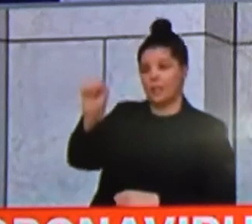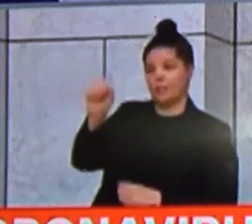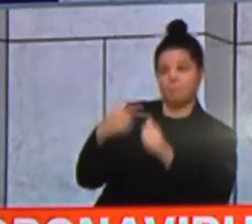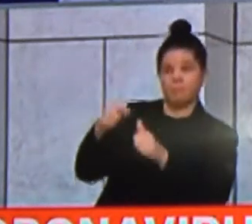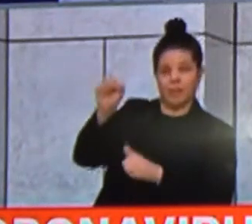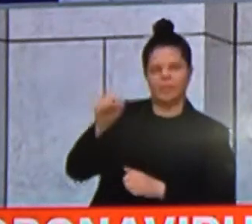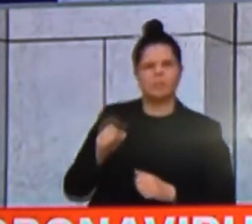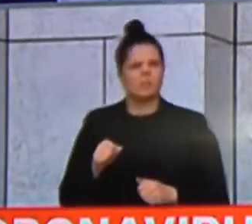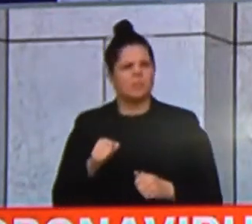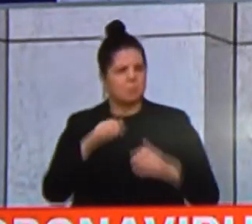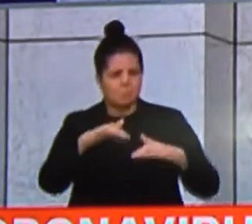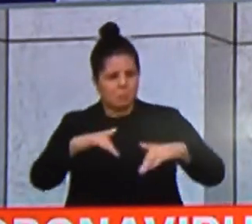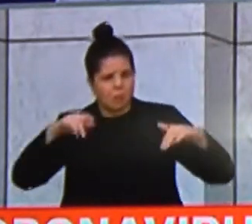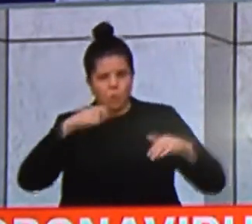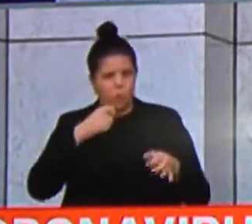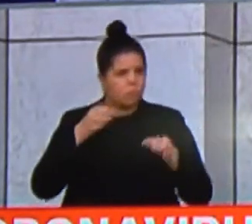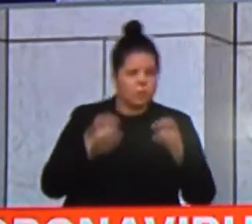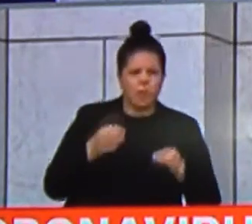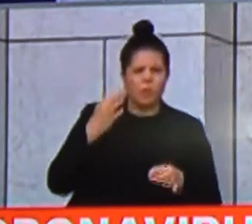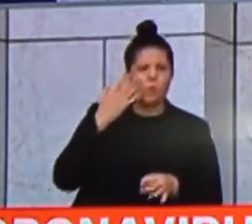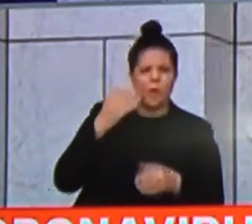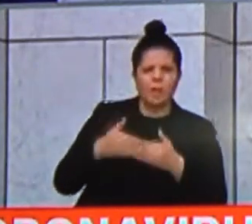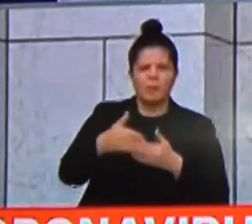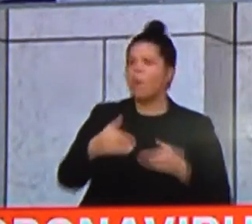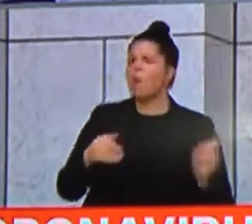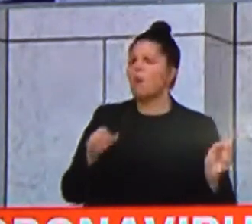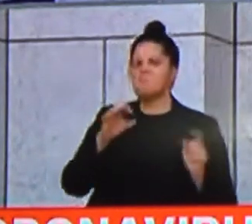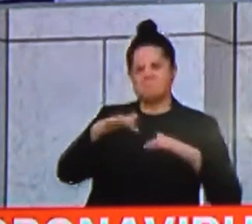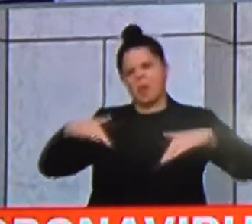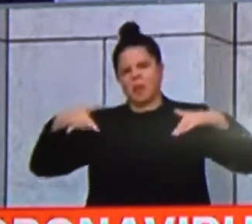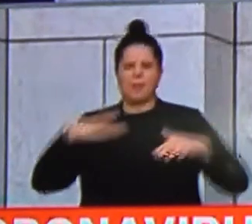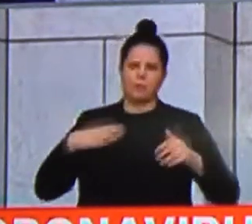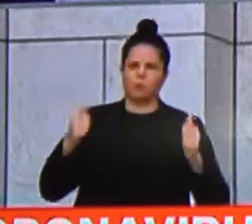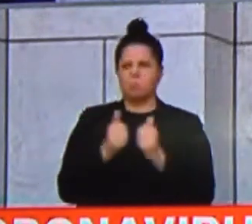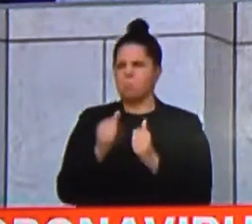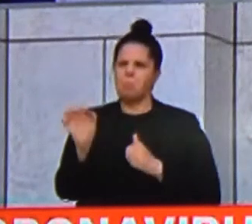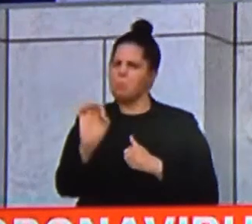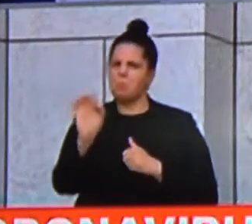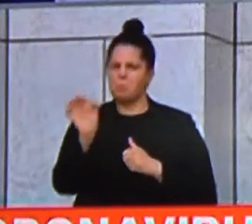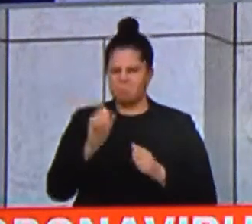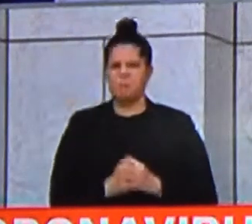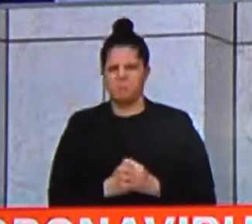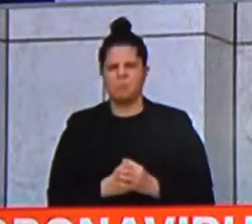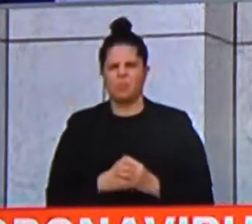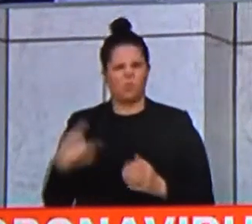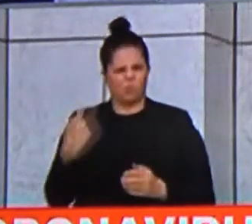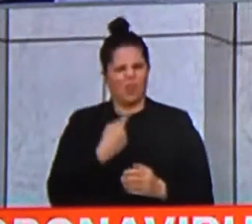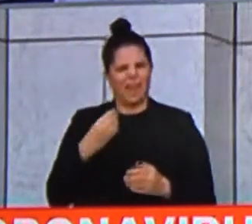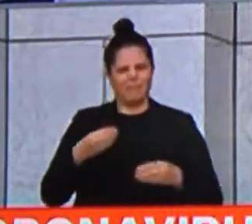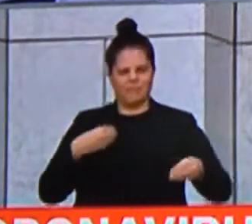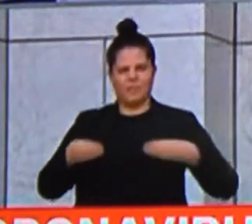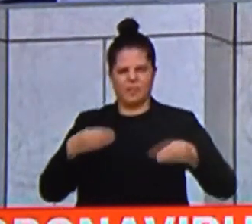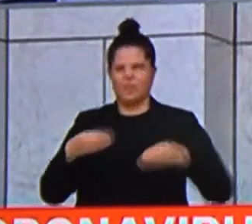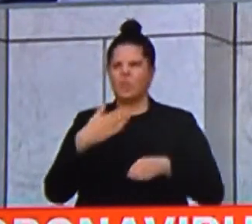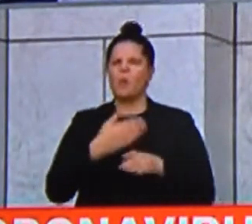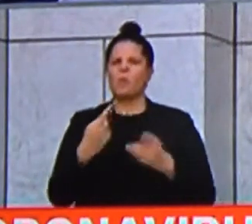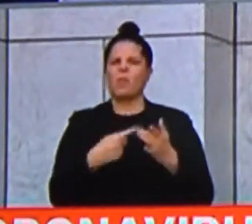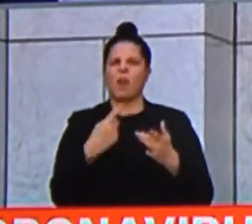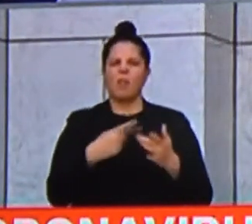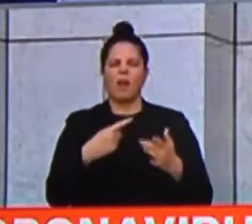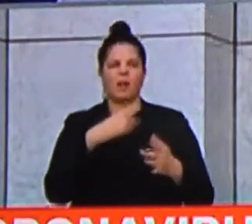enable businesses to re-emerge very, very quickly with their employees, with their capital, with their equipment, with their shops,